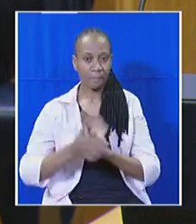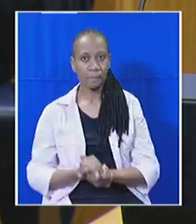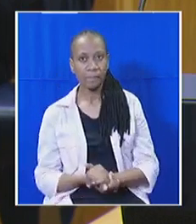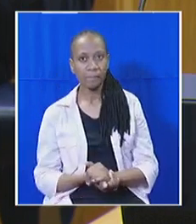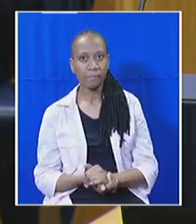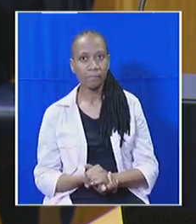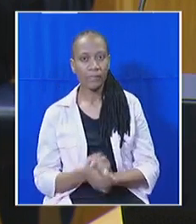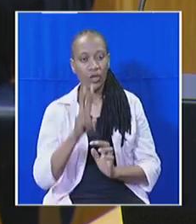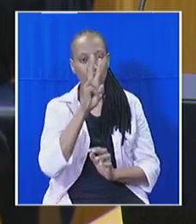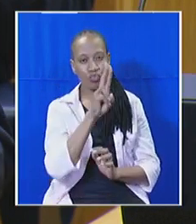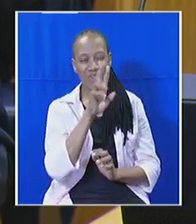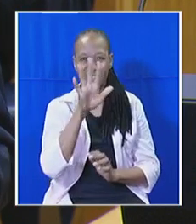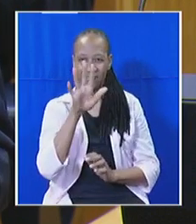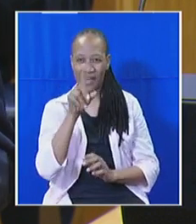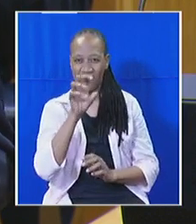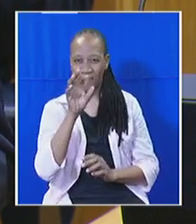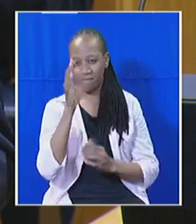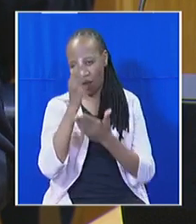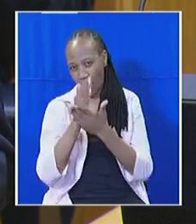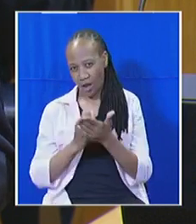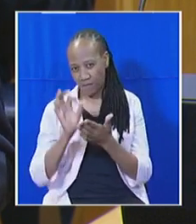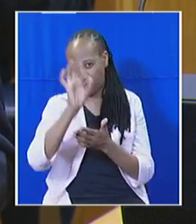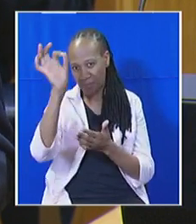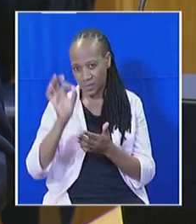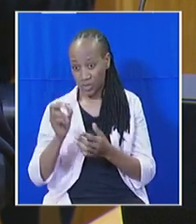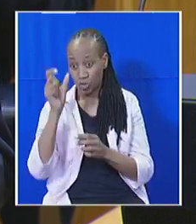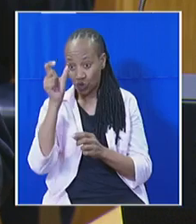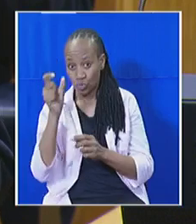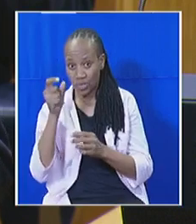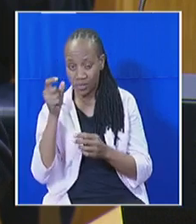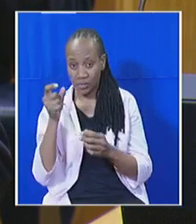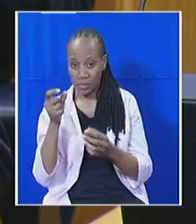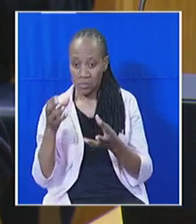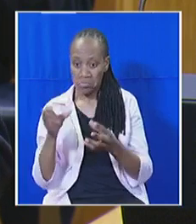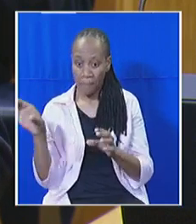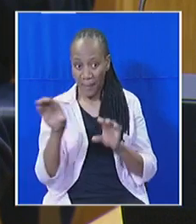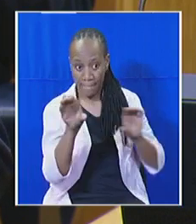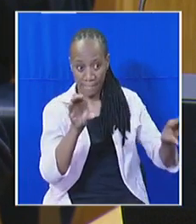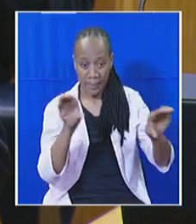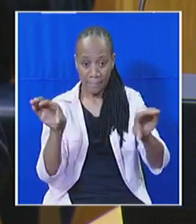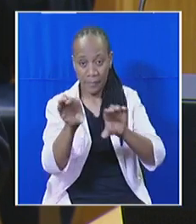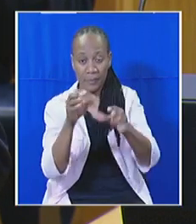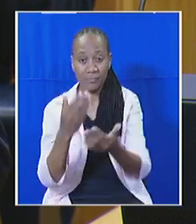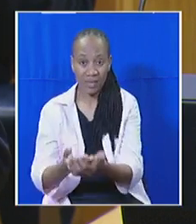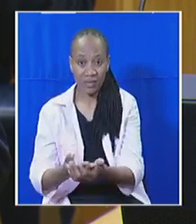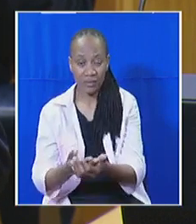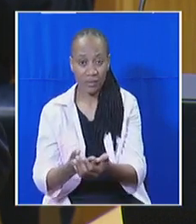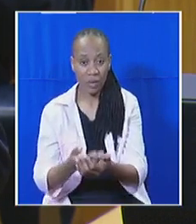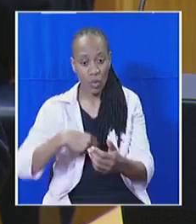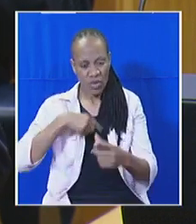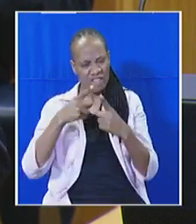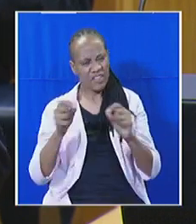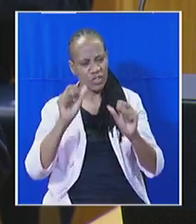that 25.5% of students' enrollments are funded through the NSFAS, which is our assessment of